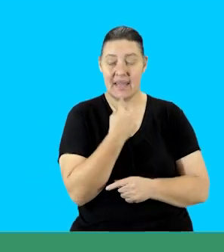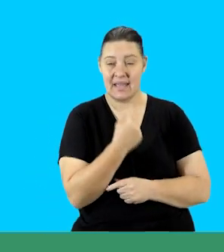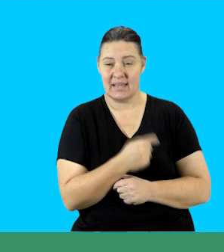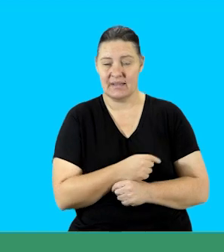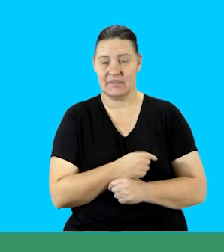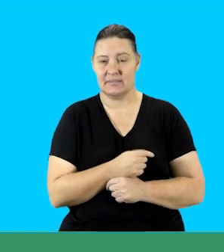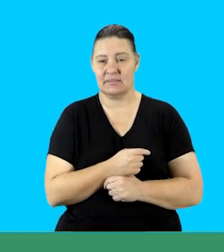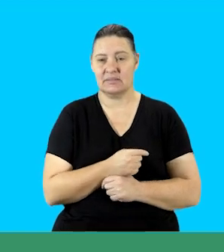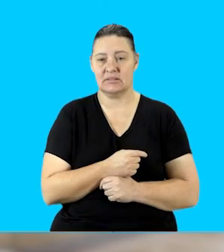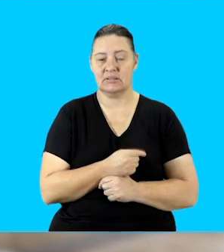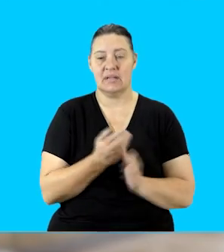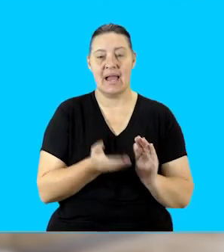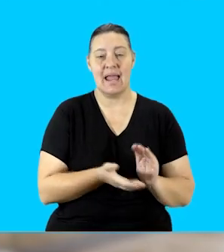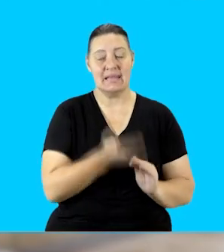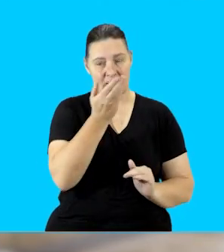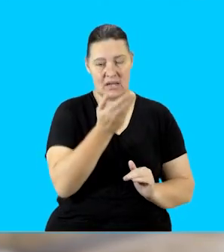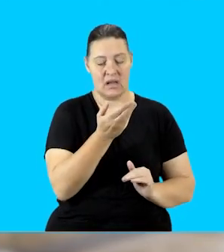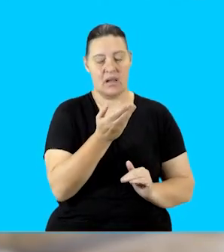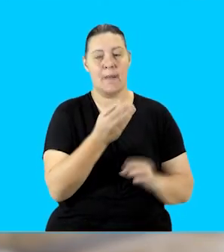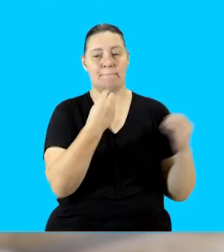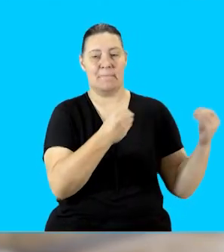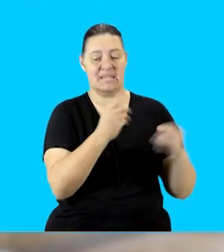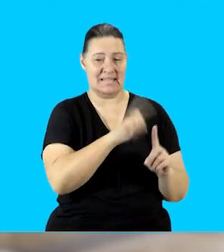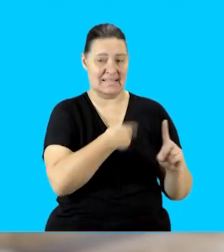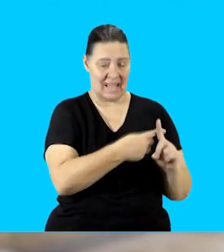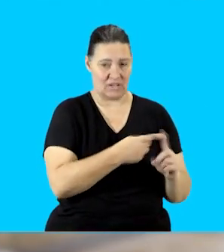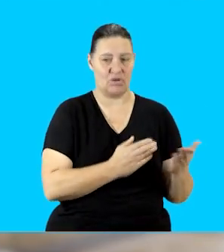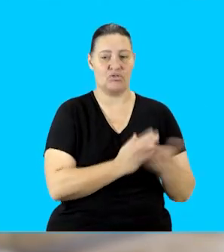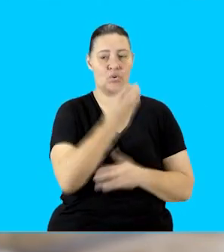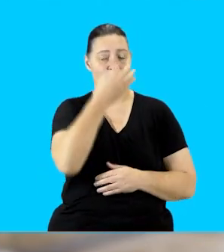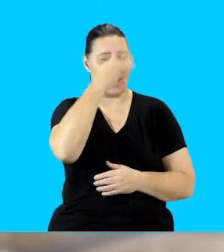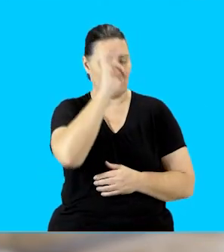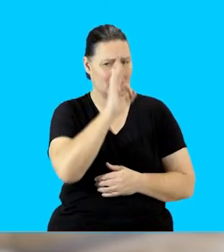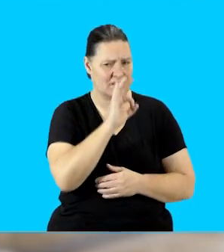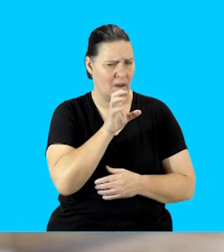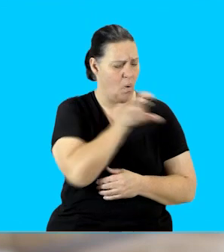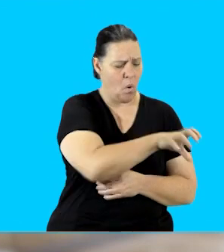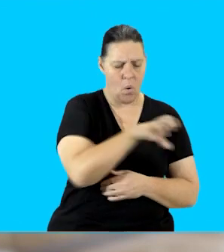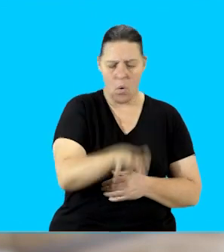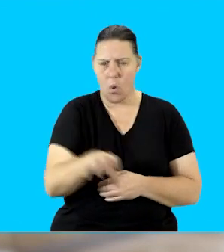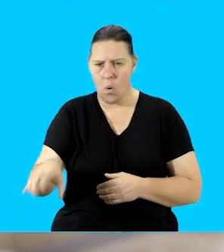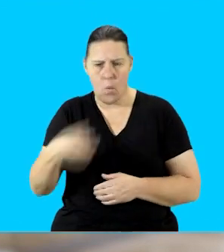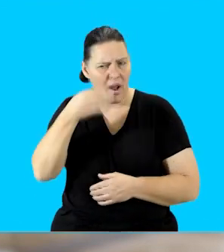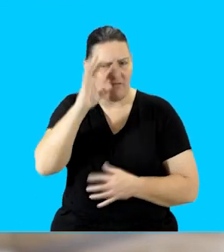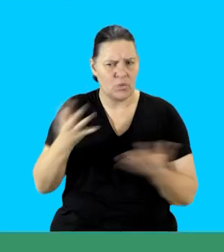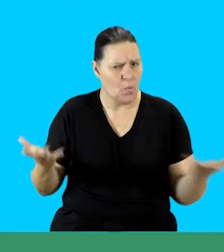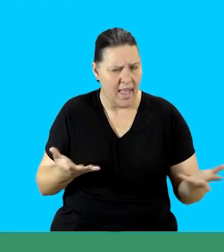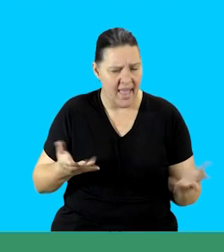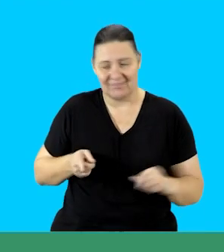we find the government? We find the government in our macro environment. So this